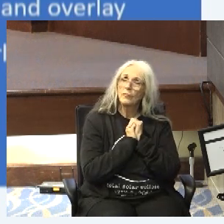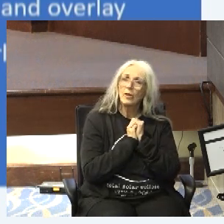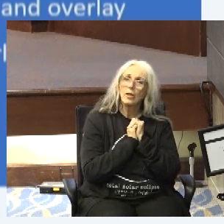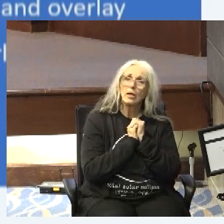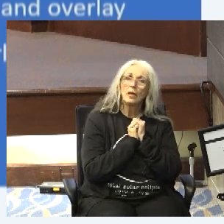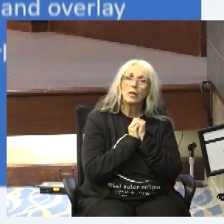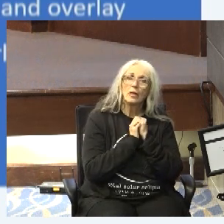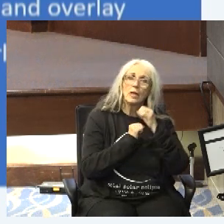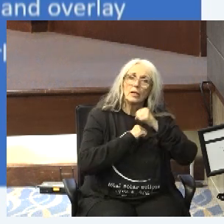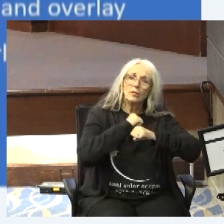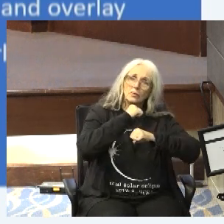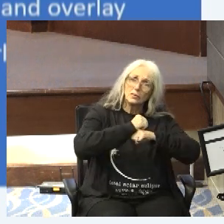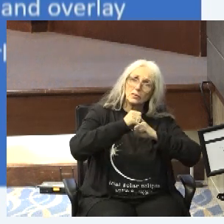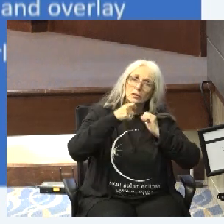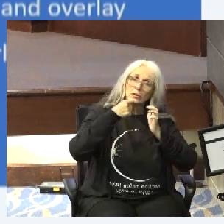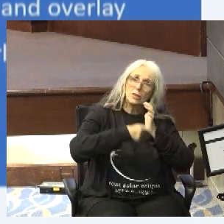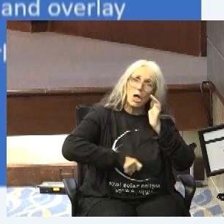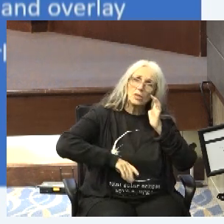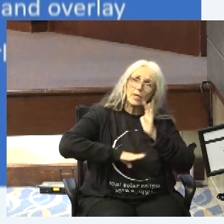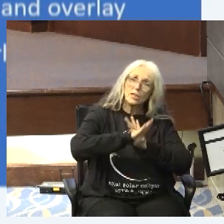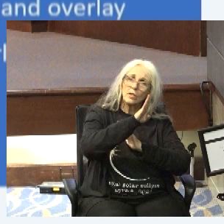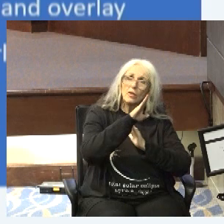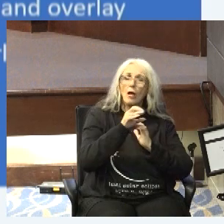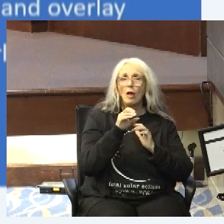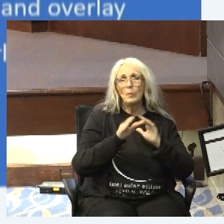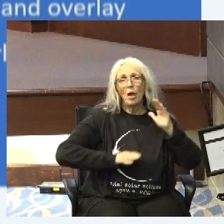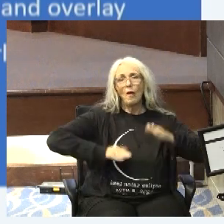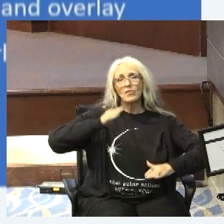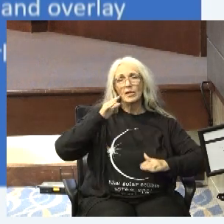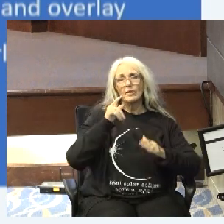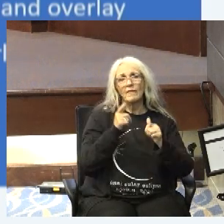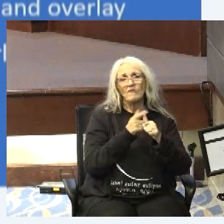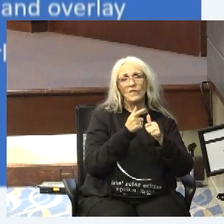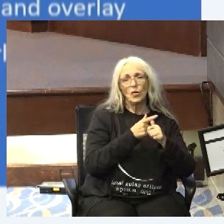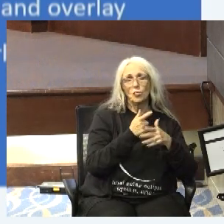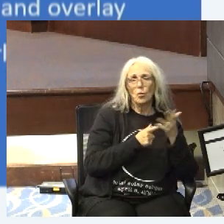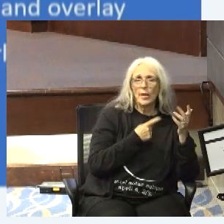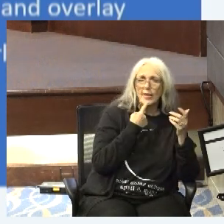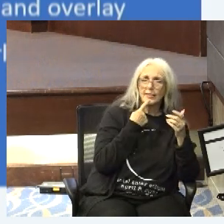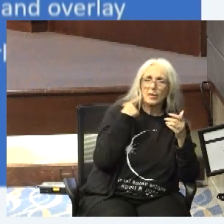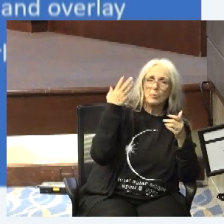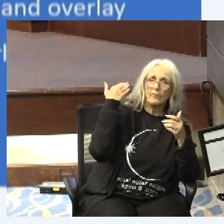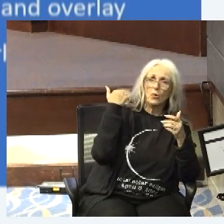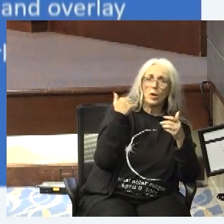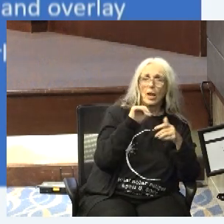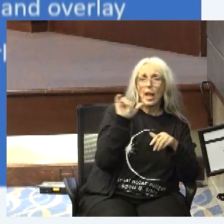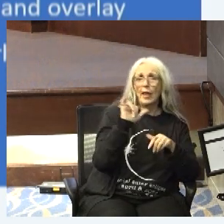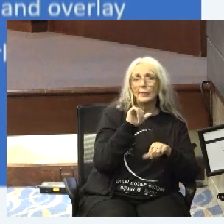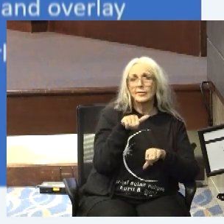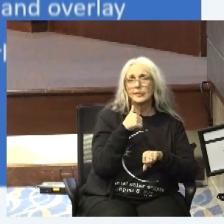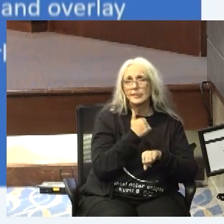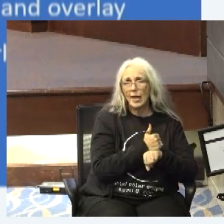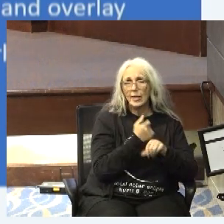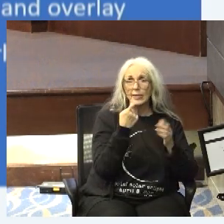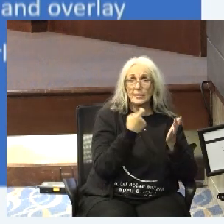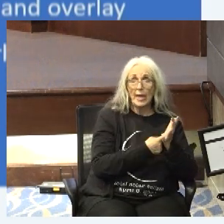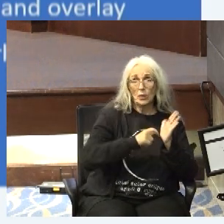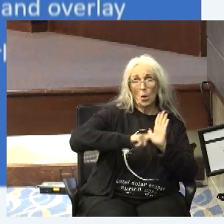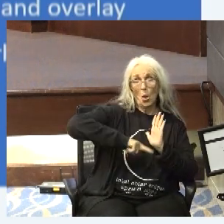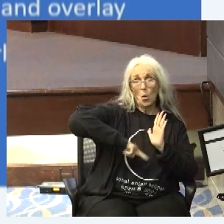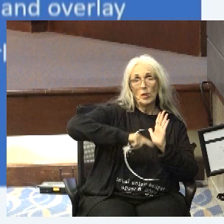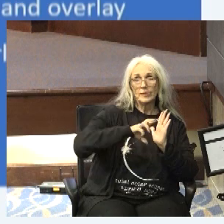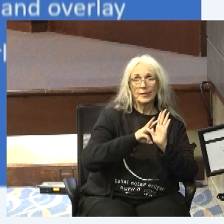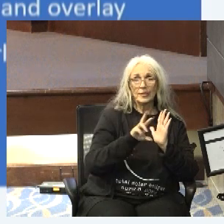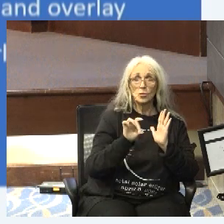escalations, will likely be significantly offset by the first factor that I mentioned, the setting the taxable value at